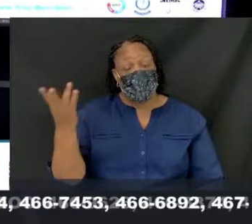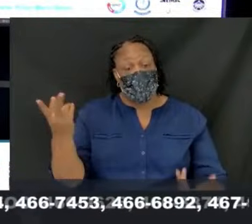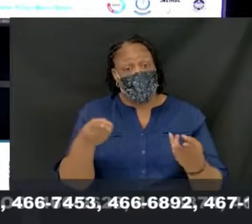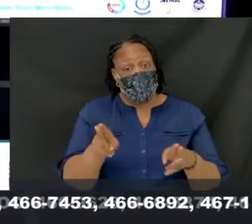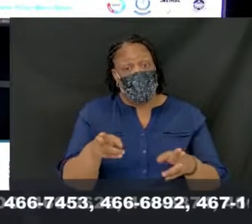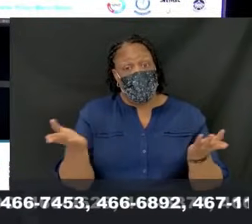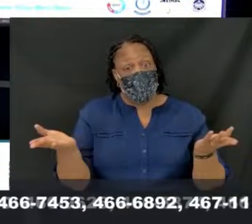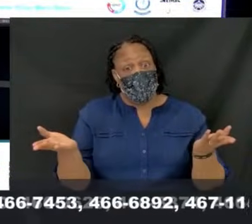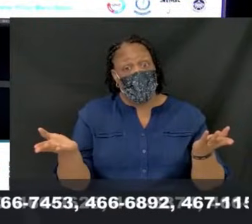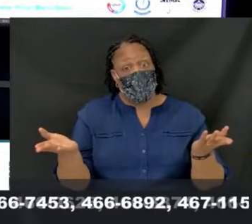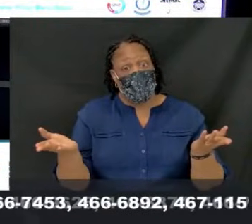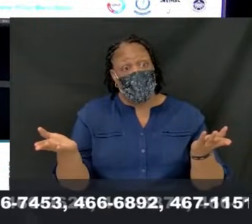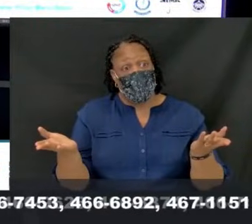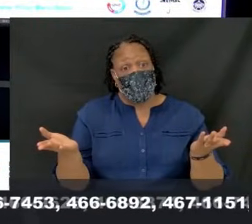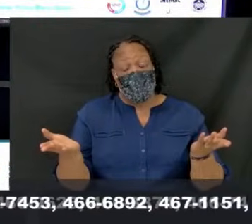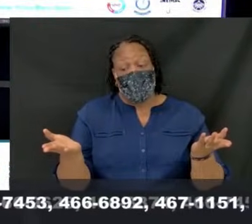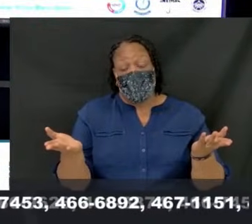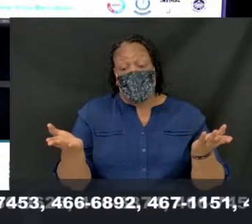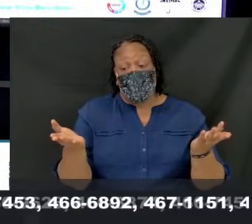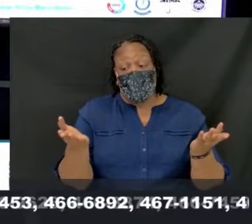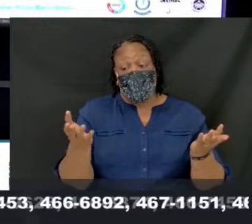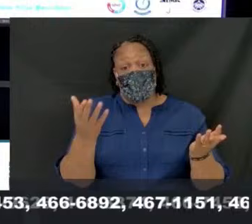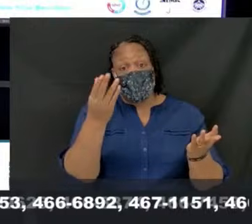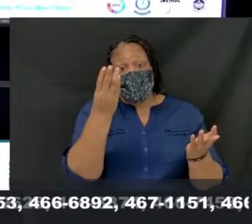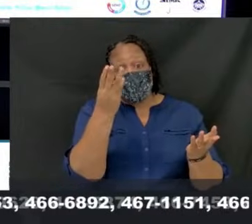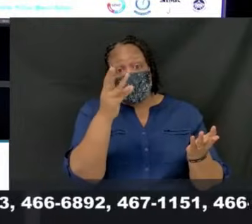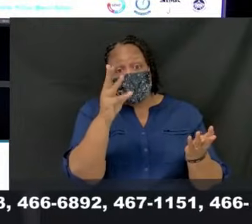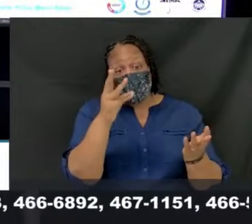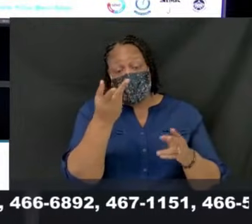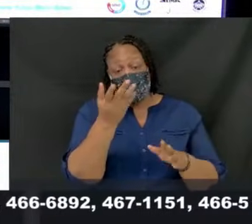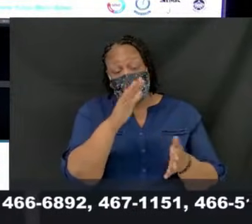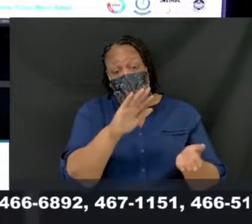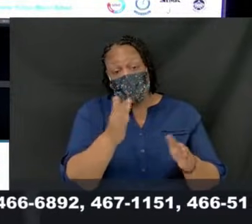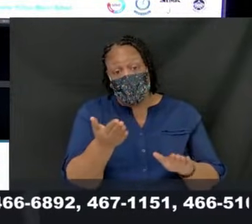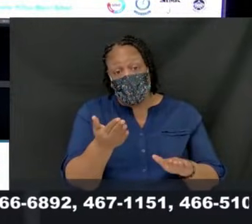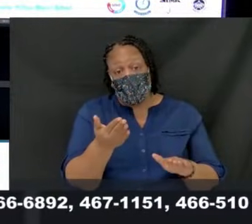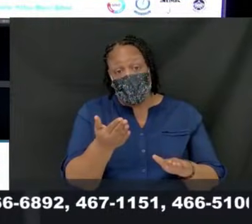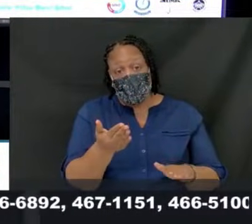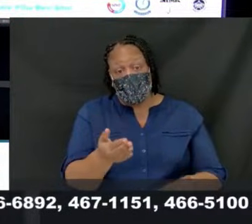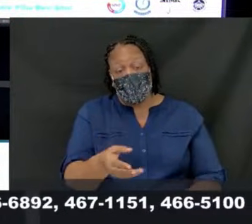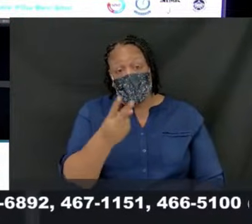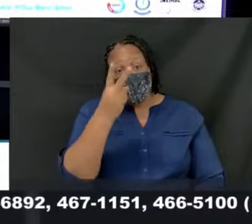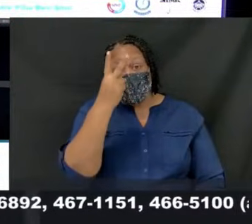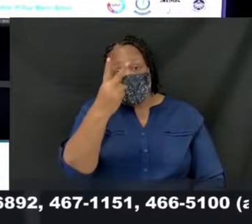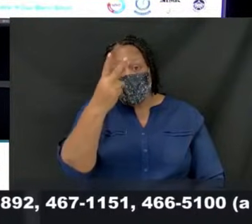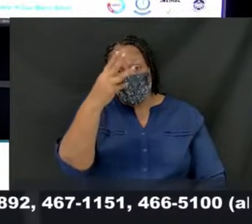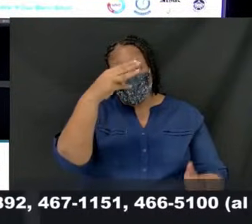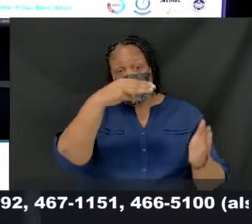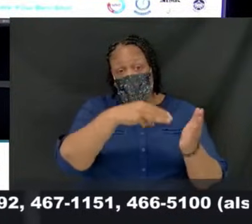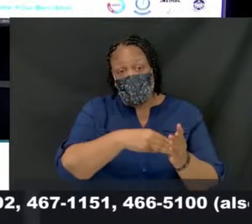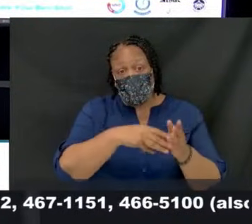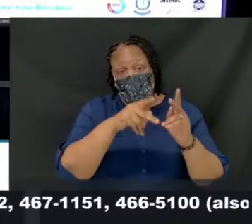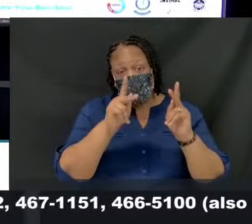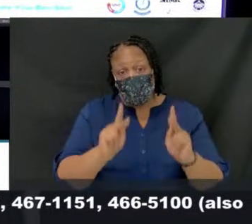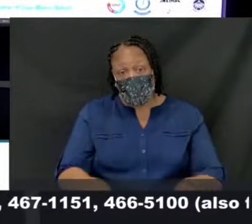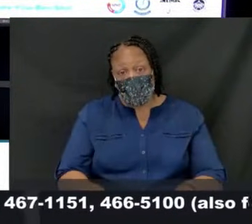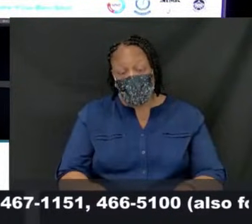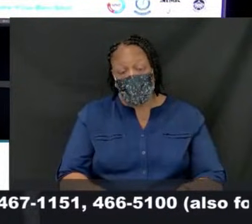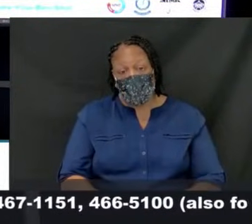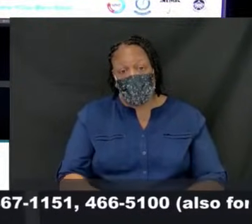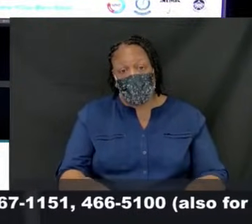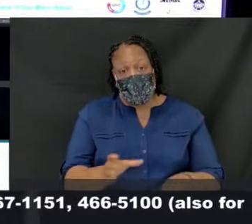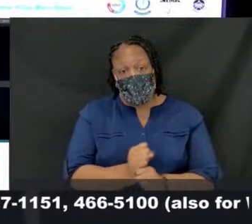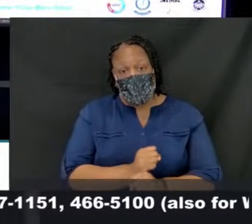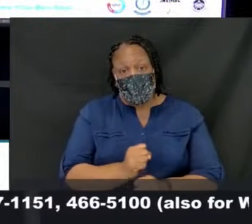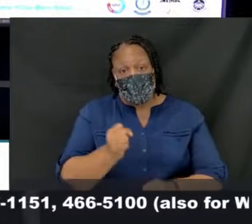country, to the entire leadership of this country, that we need to come together and sing from the same hymn book and get